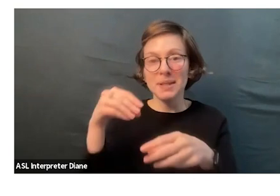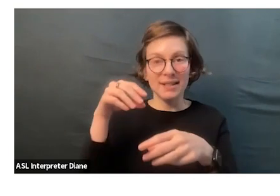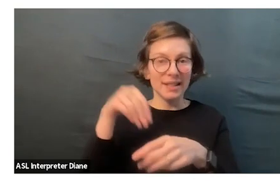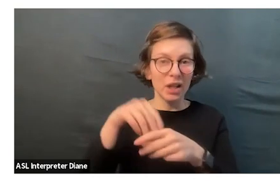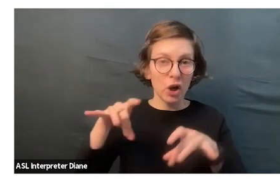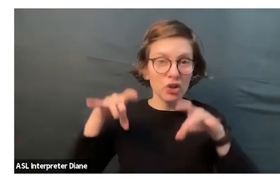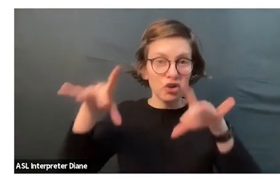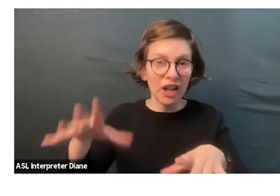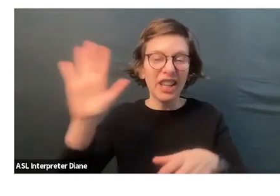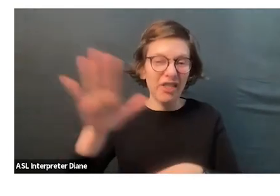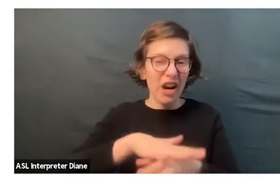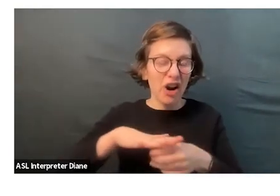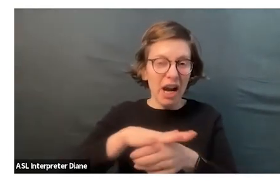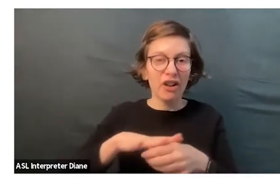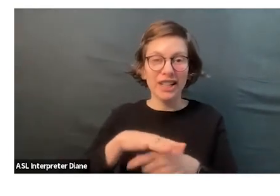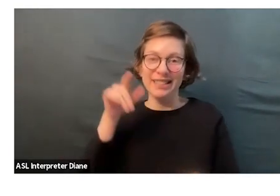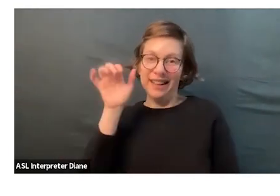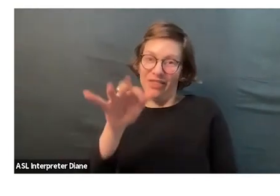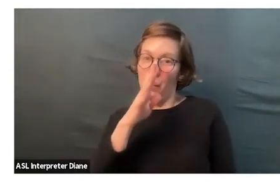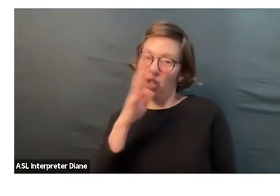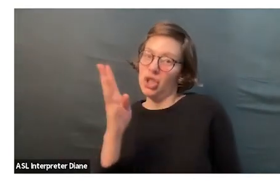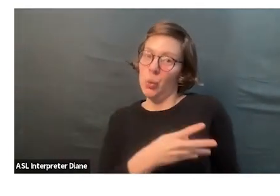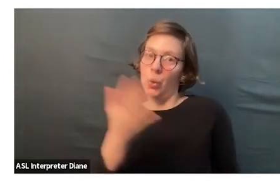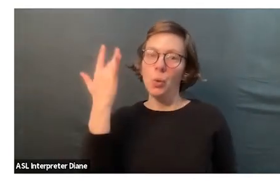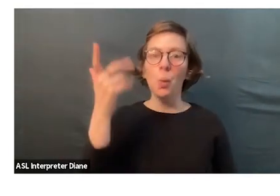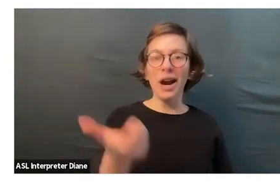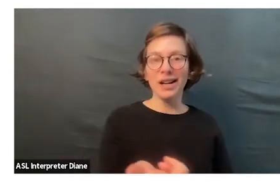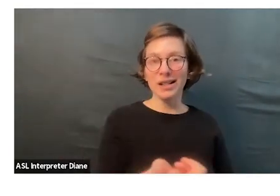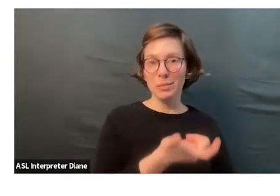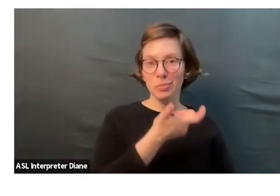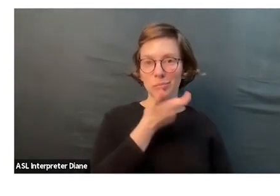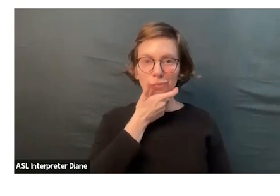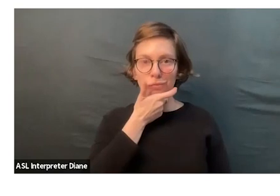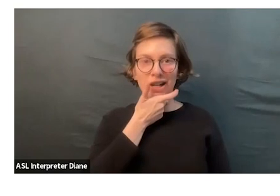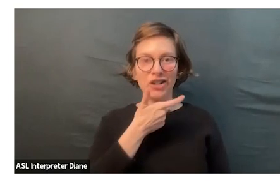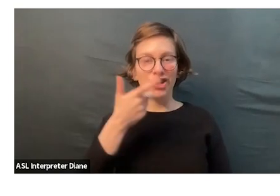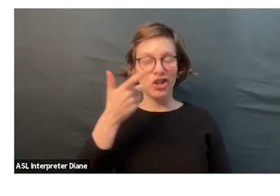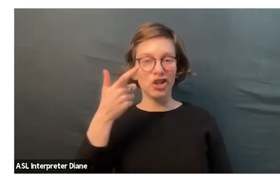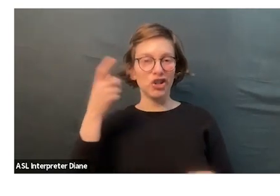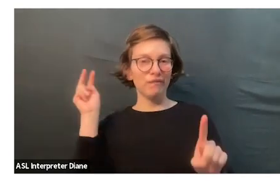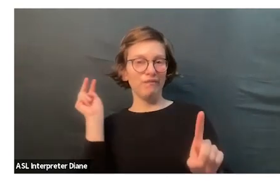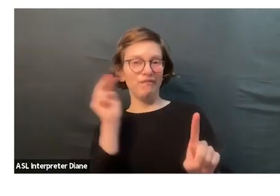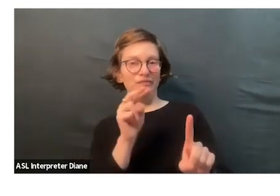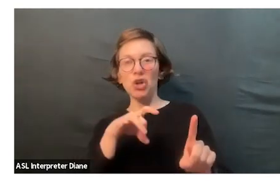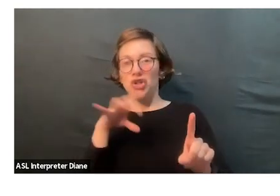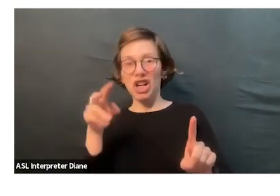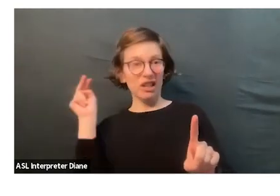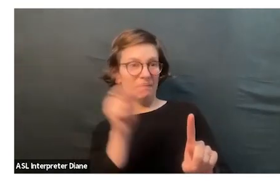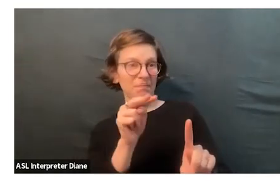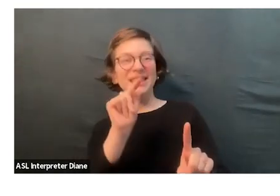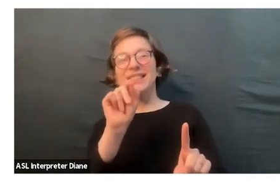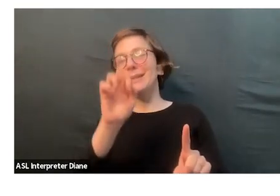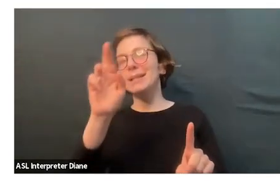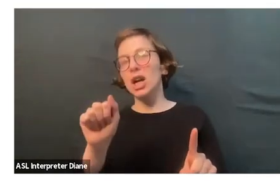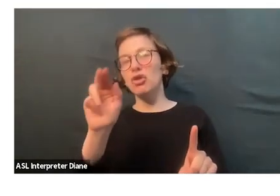you who know about it, is environmentally speaking, not the easiest place to live. So the indigenous knowledge of how to deal with